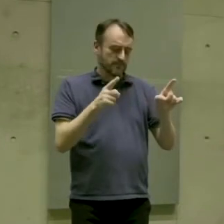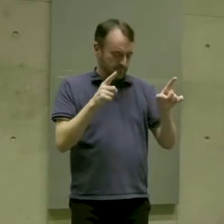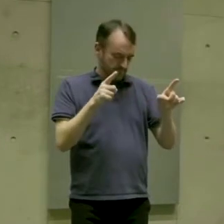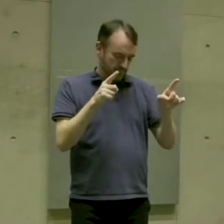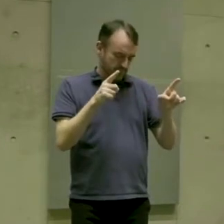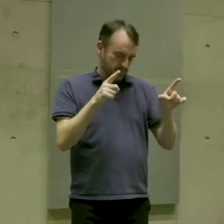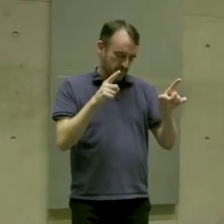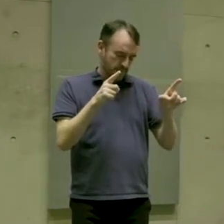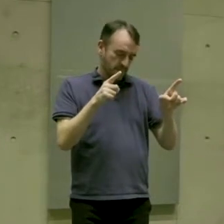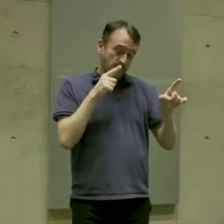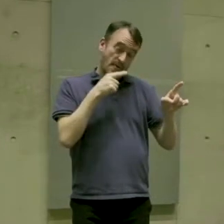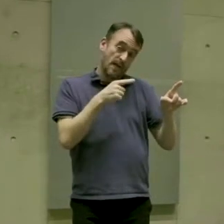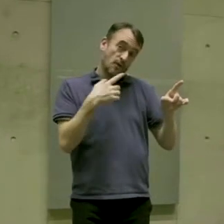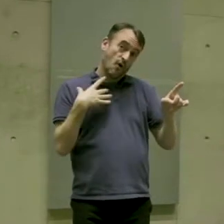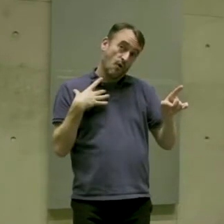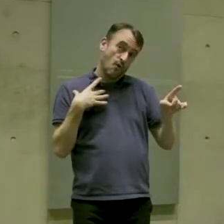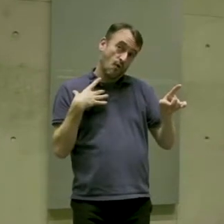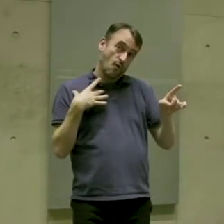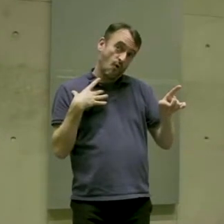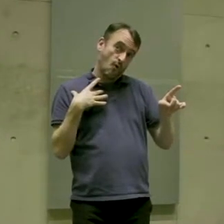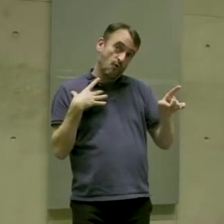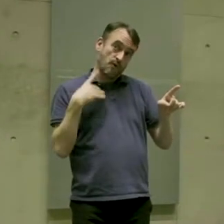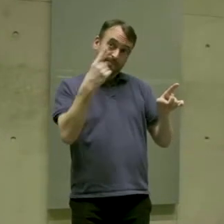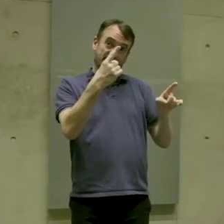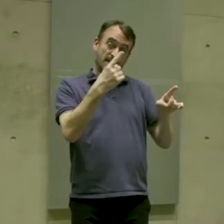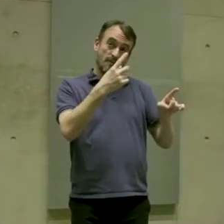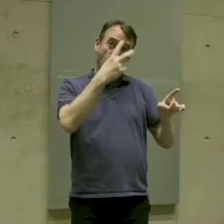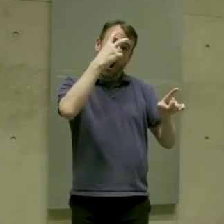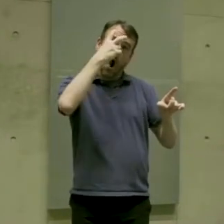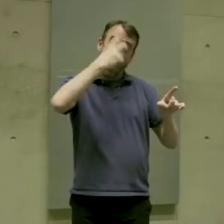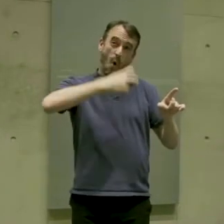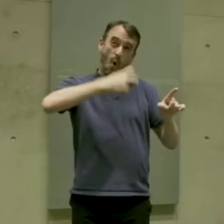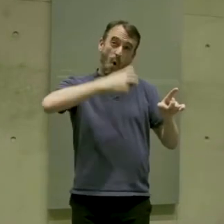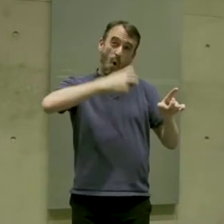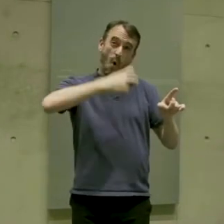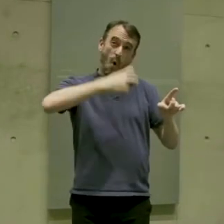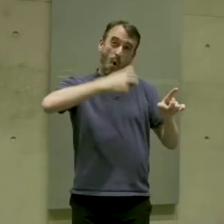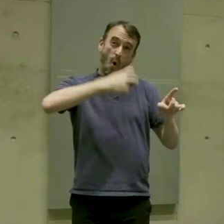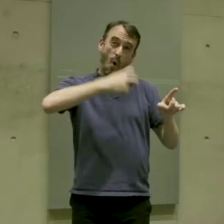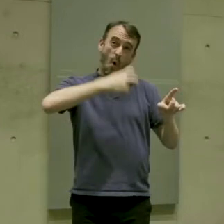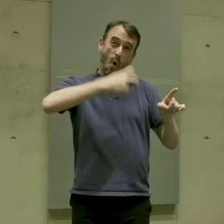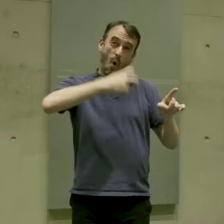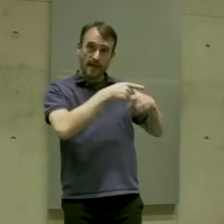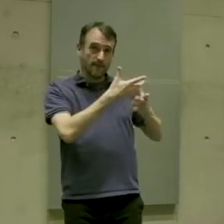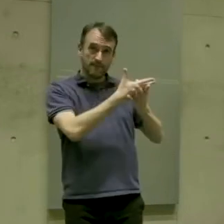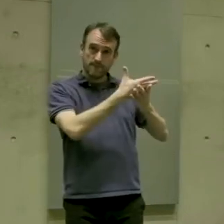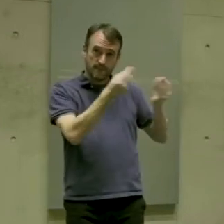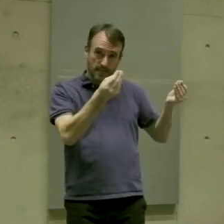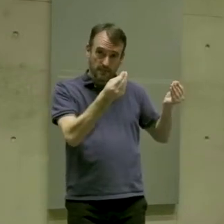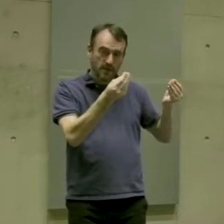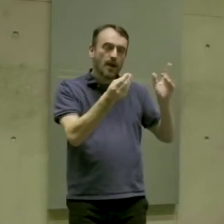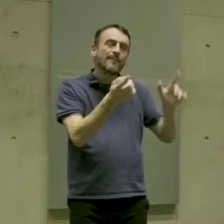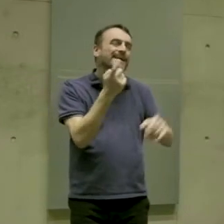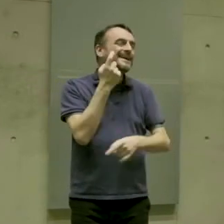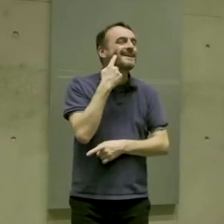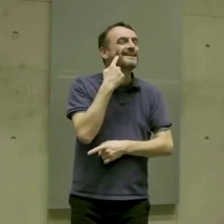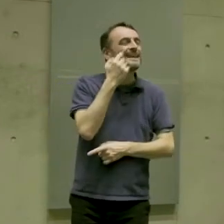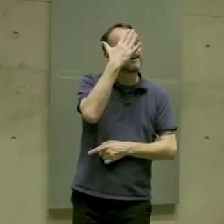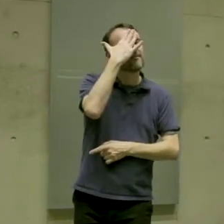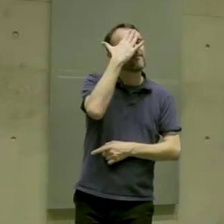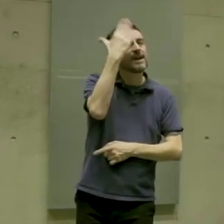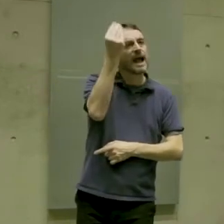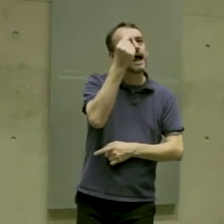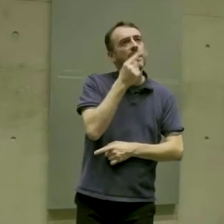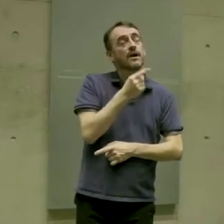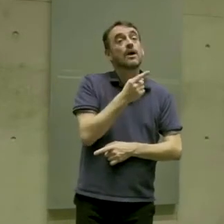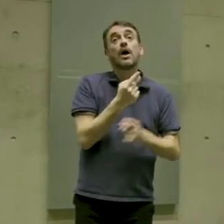it as a representative, as an age gone by, a genre gone before. And it's easy to forget that for many readers